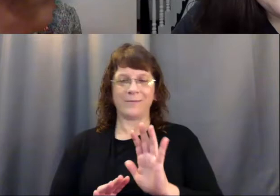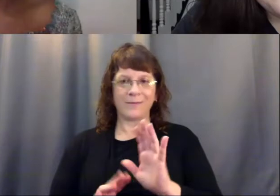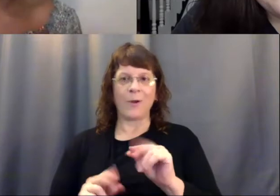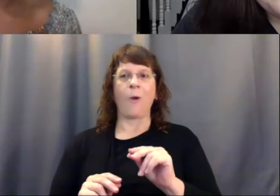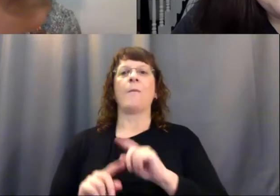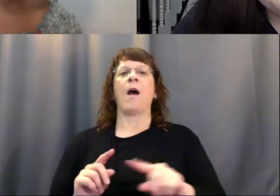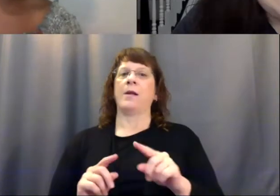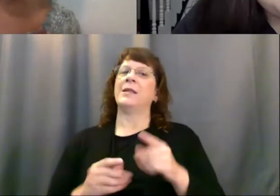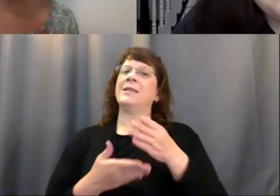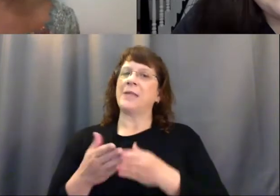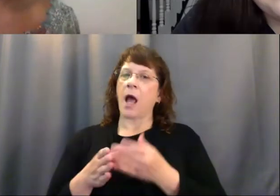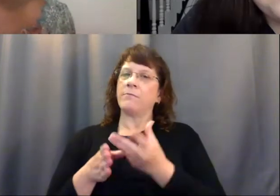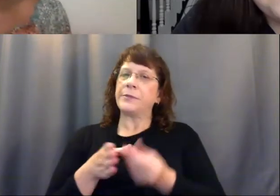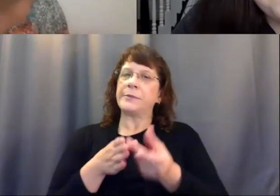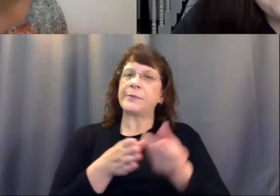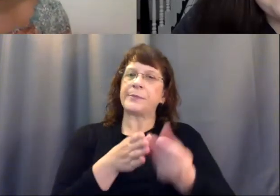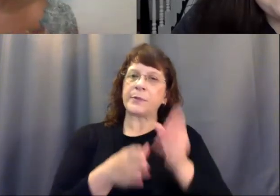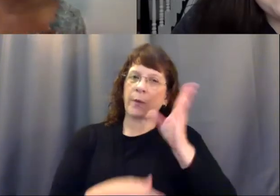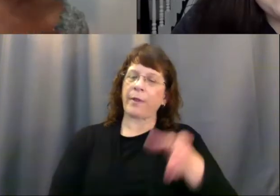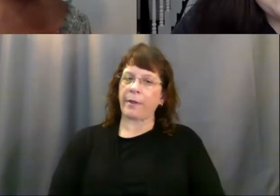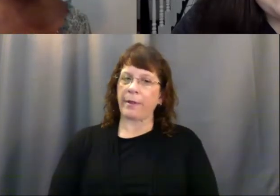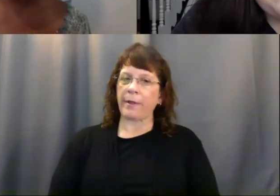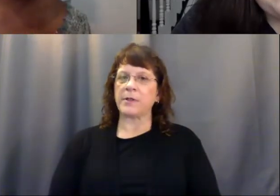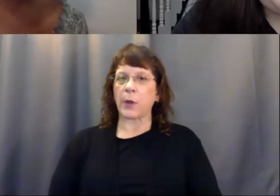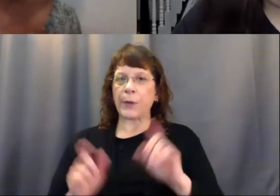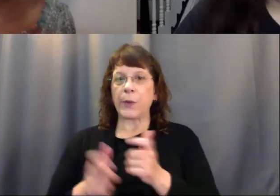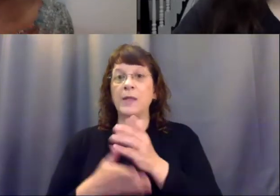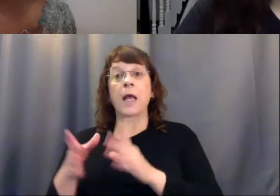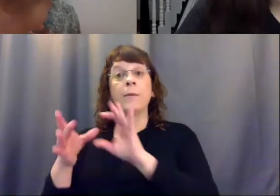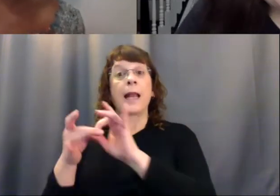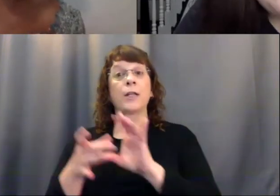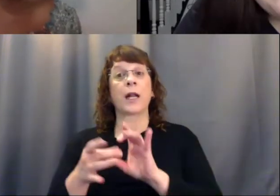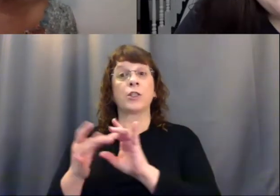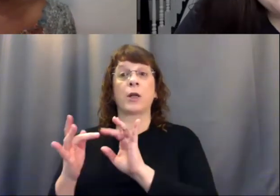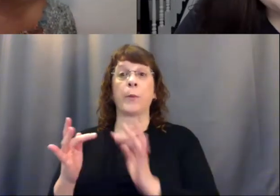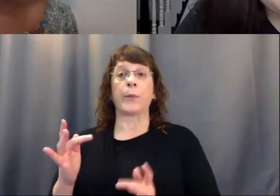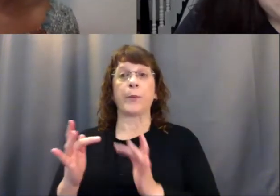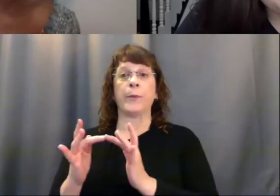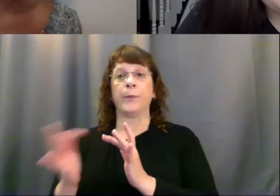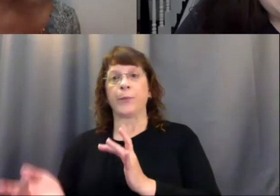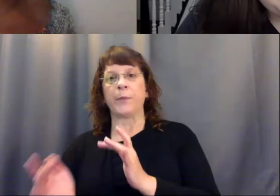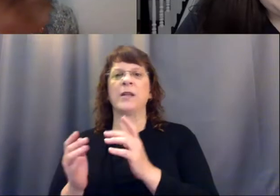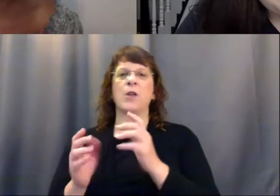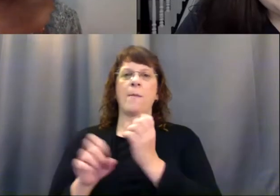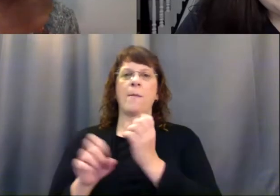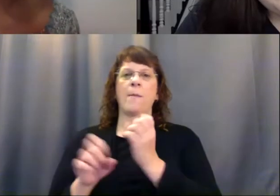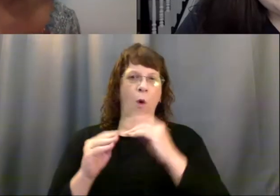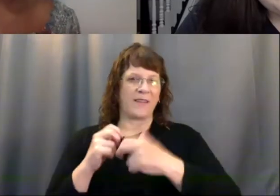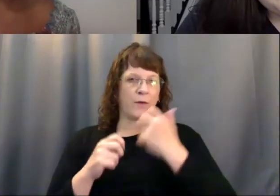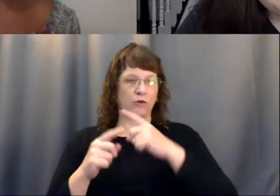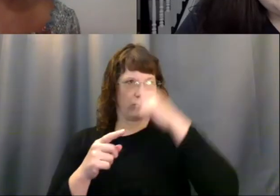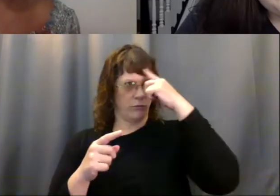lose some of them along the way. So you do lose some of the connections that you have, which make it a little more difficult sometimes to retrieve those